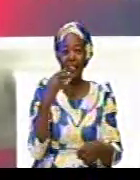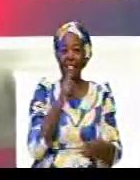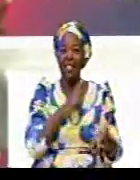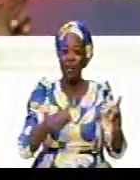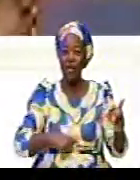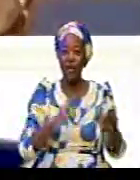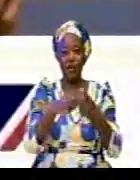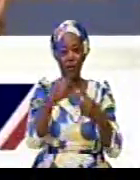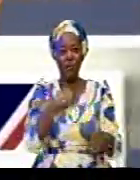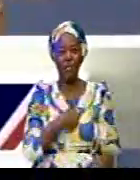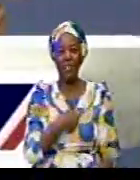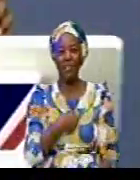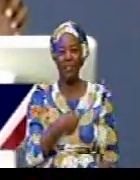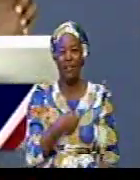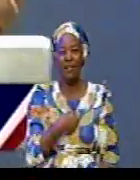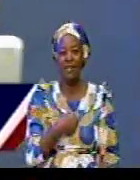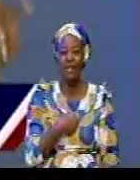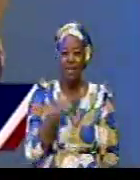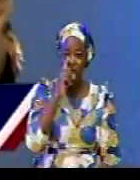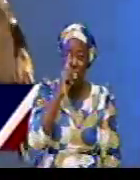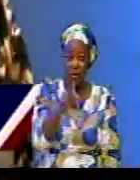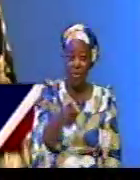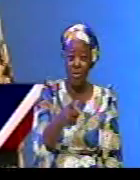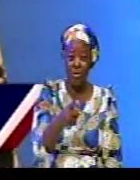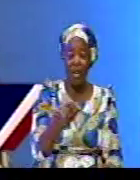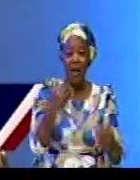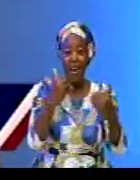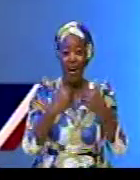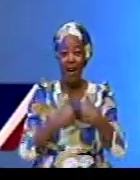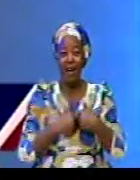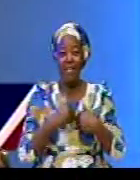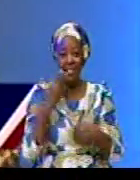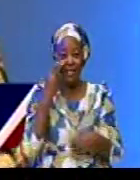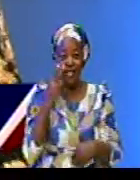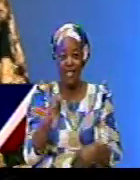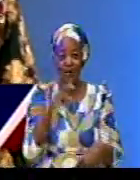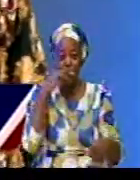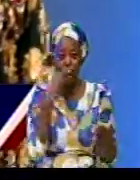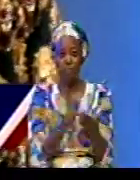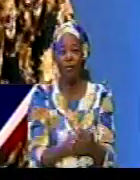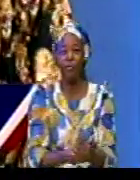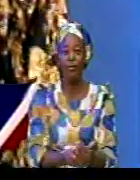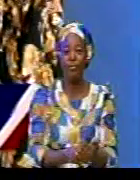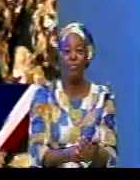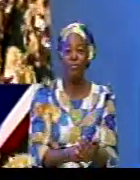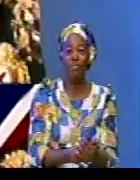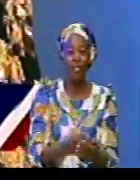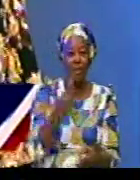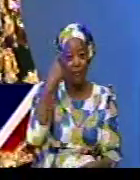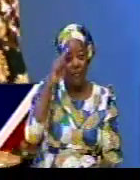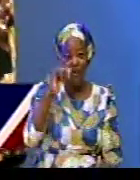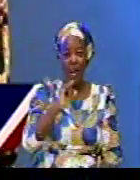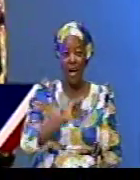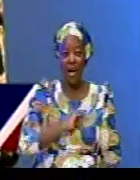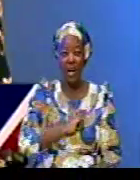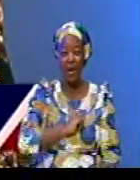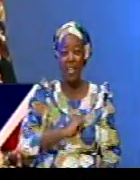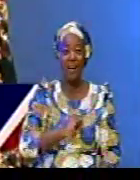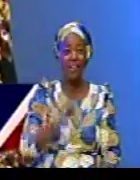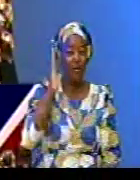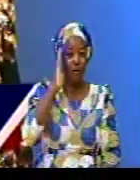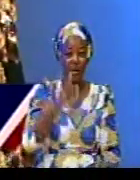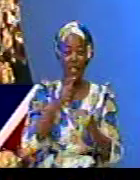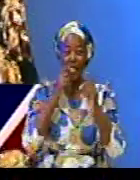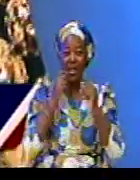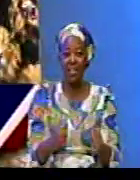tells us, then said the Lord unto me, thou hast seen